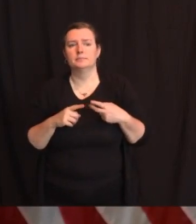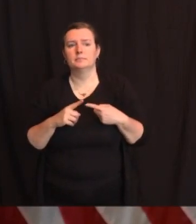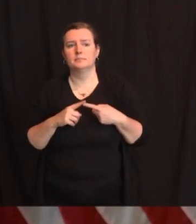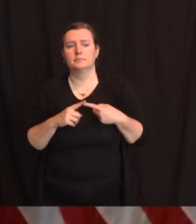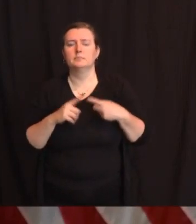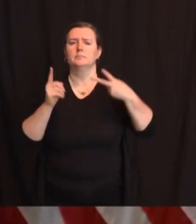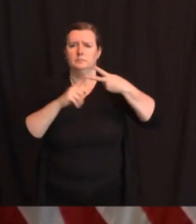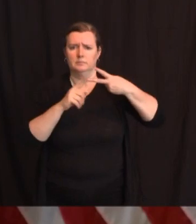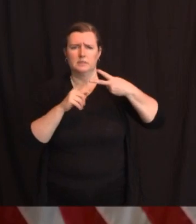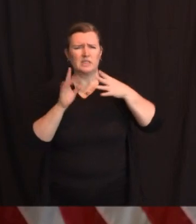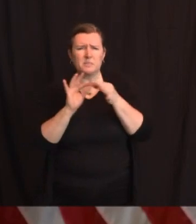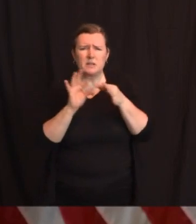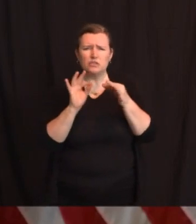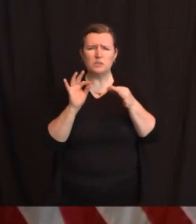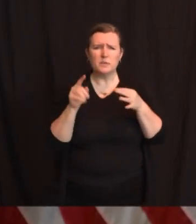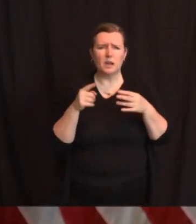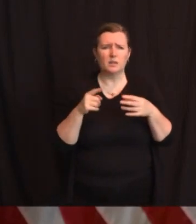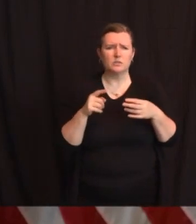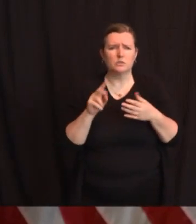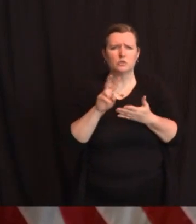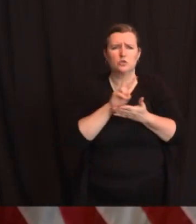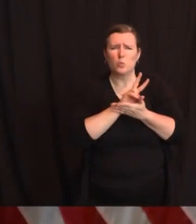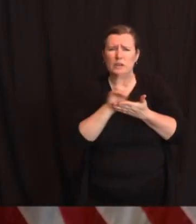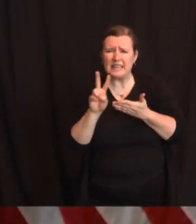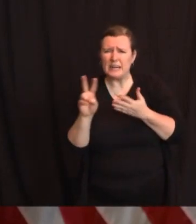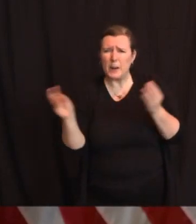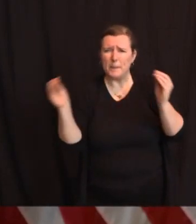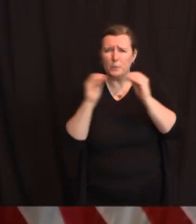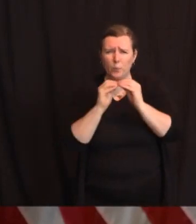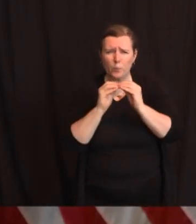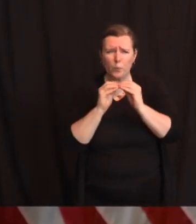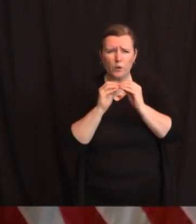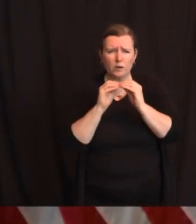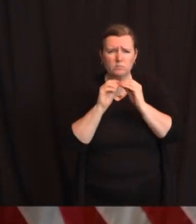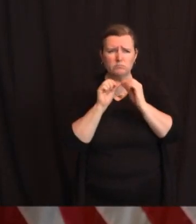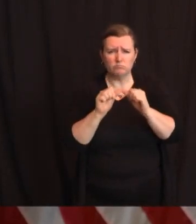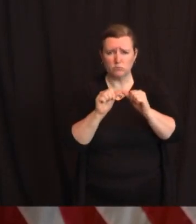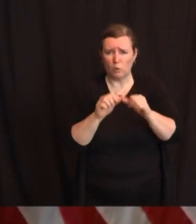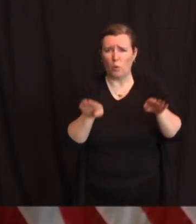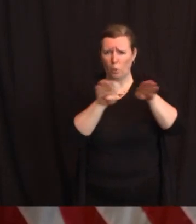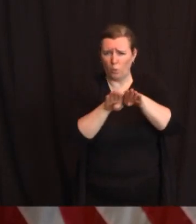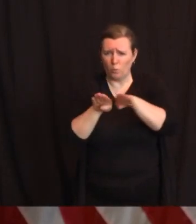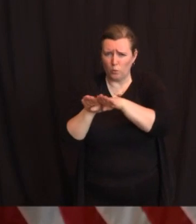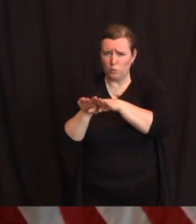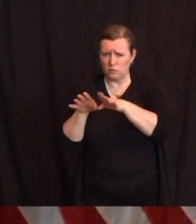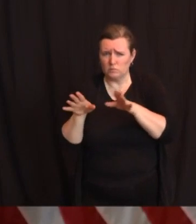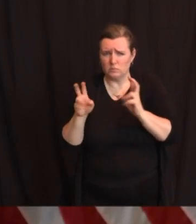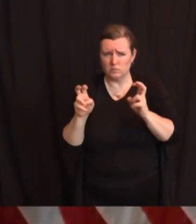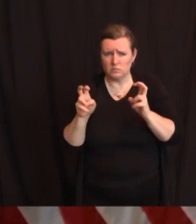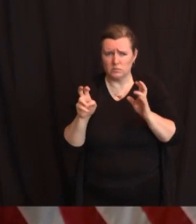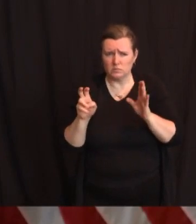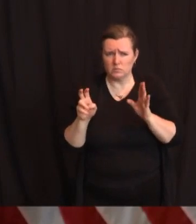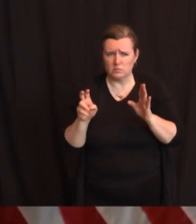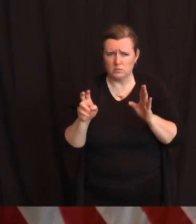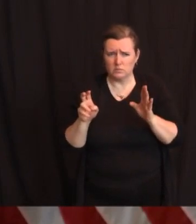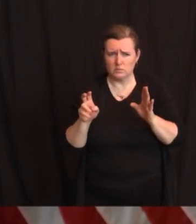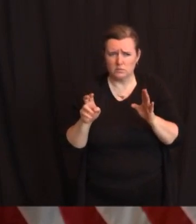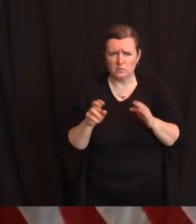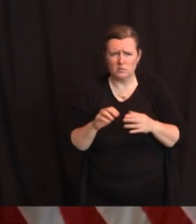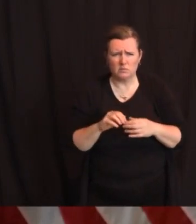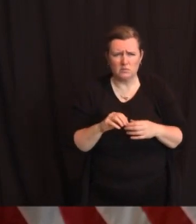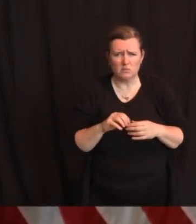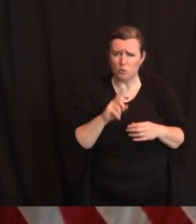get from another 2 weeks of remaining closed beyond the point you otherwise would have stopped is enormous.